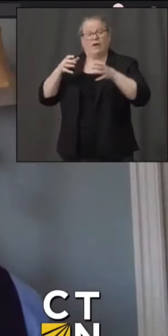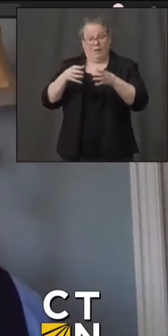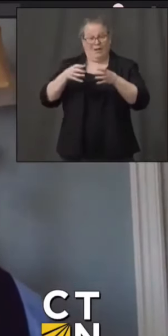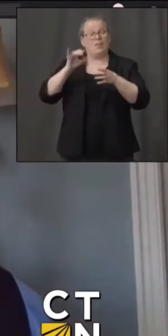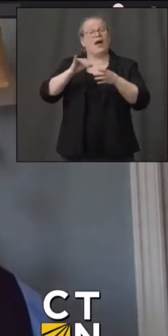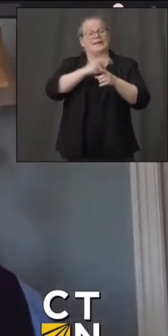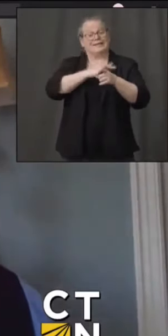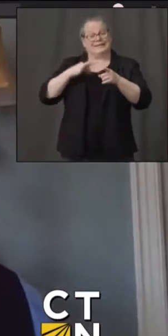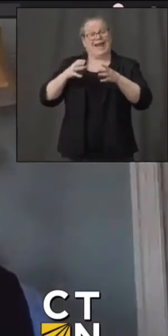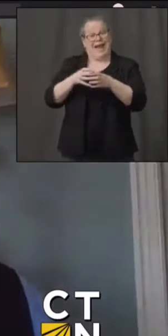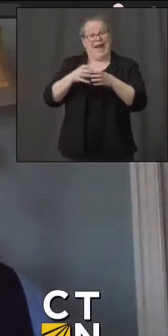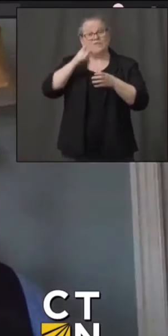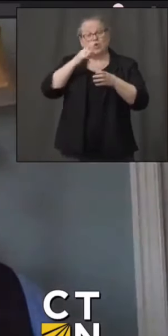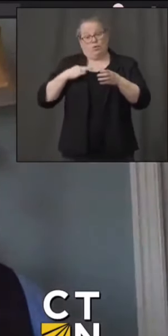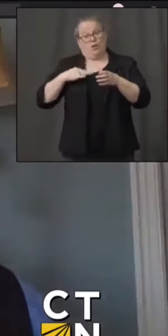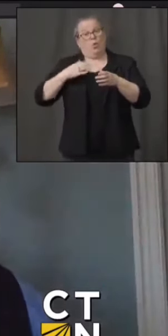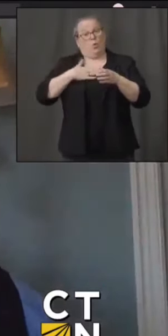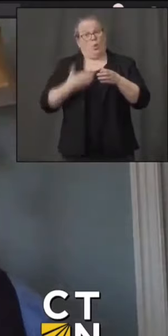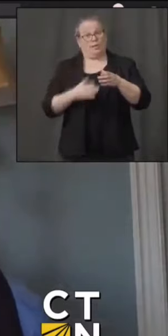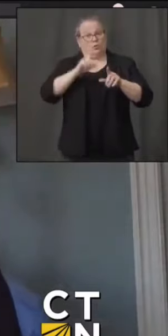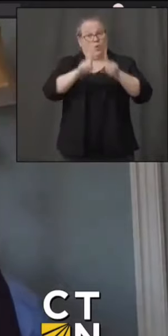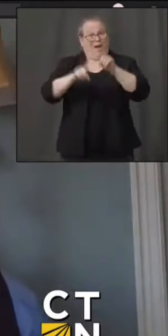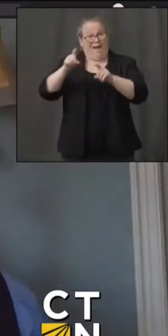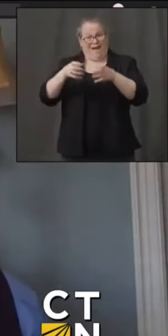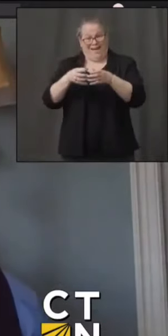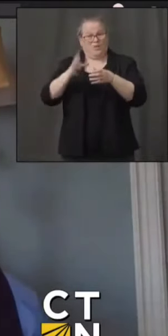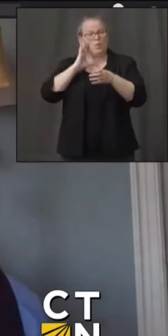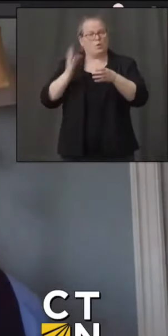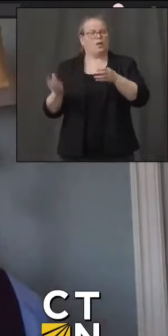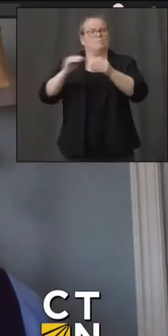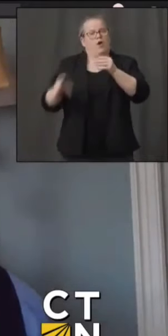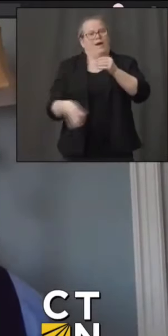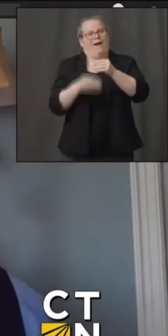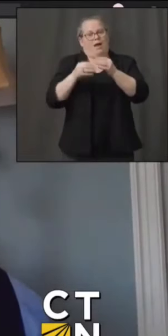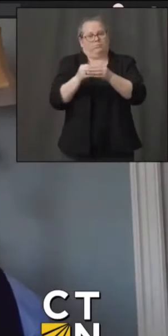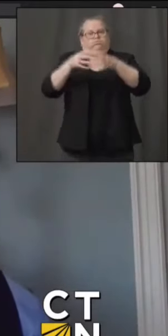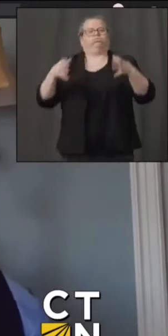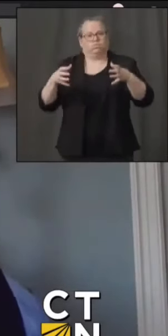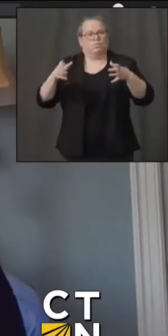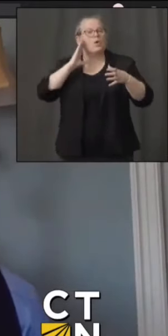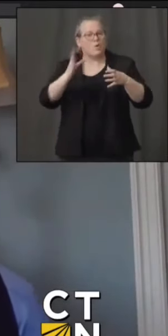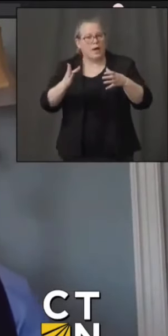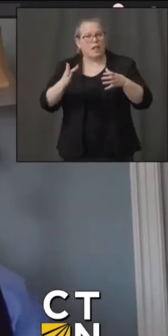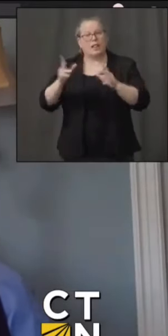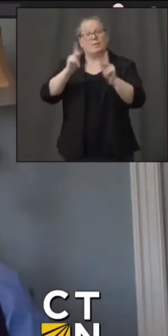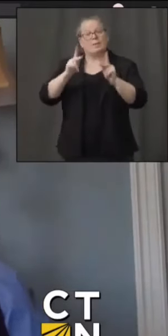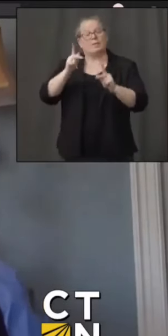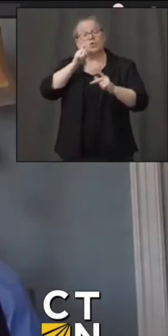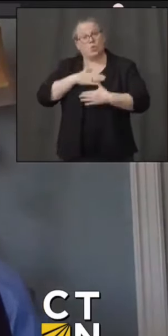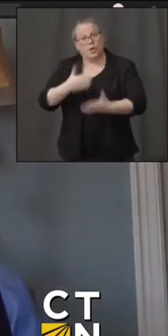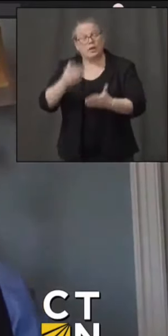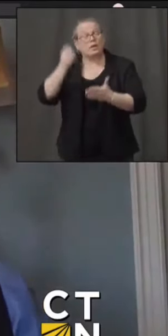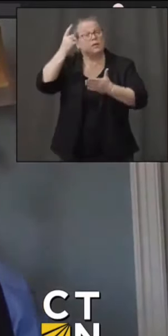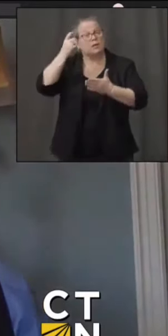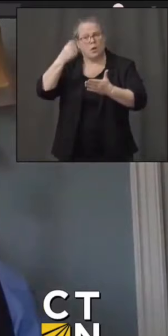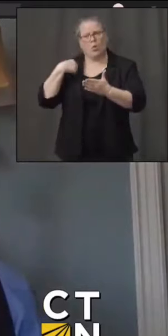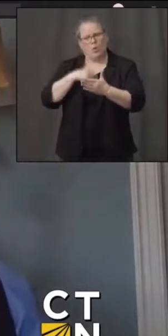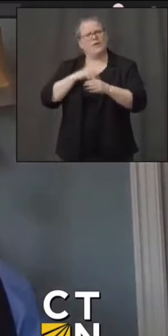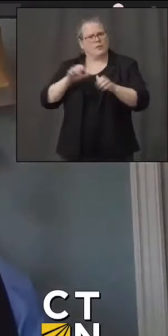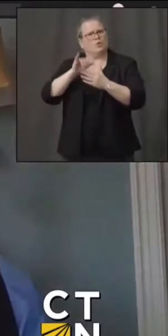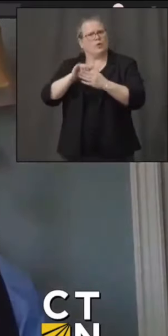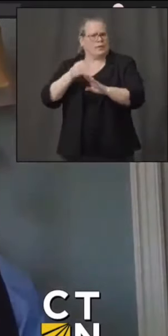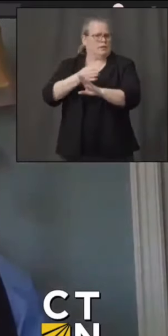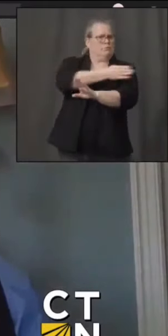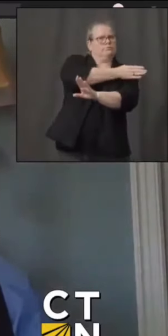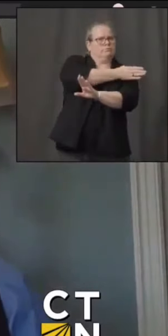contact investigation. I think what we have found so far is that most people, because contact tracing has been going on, many of our local